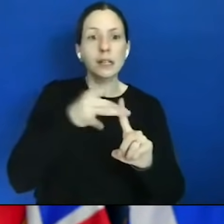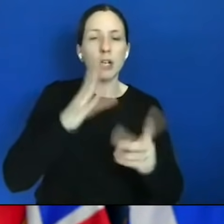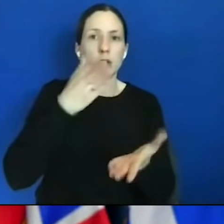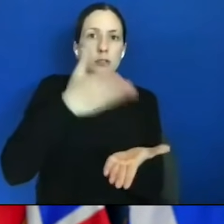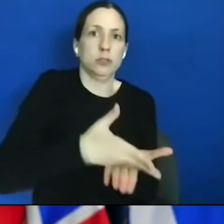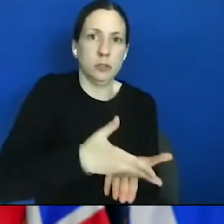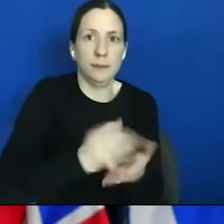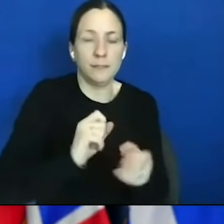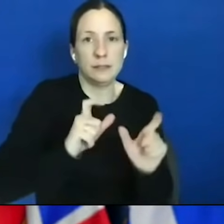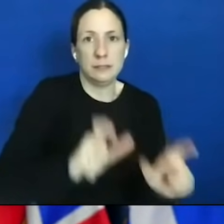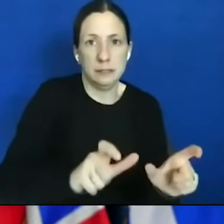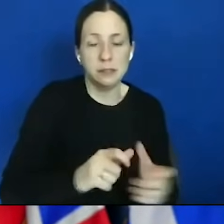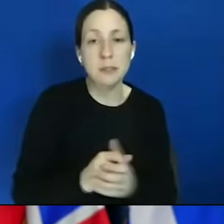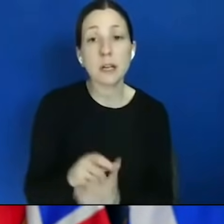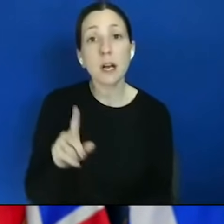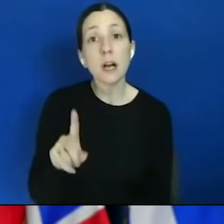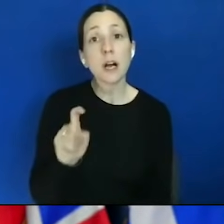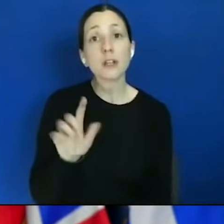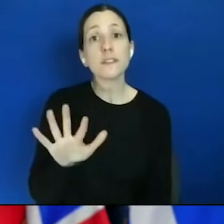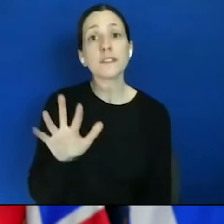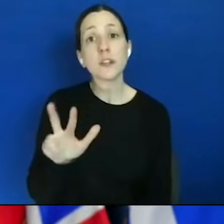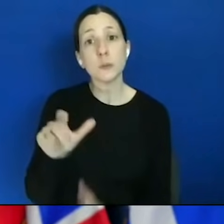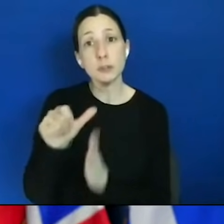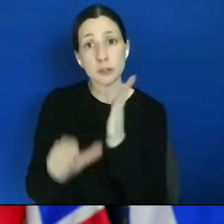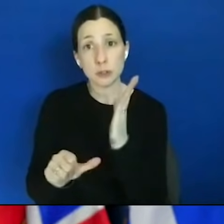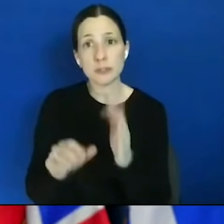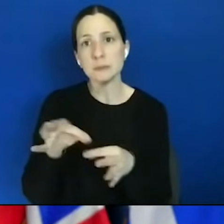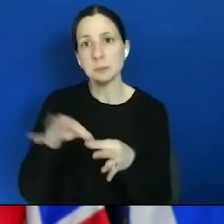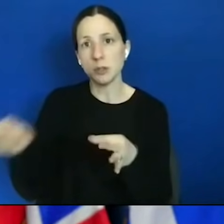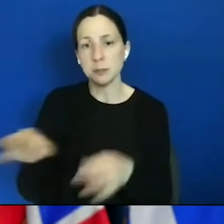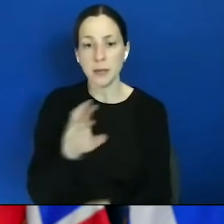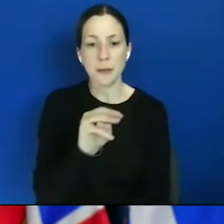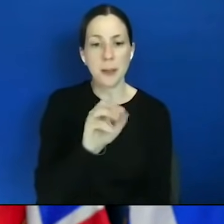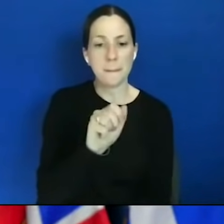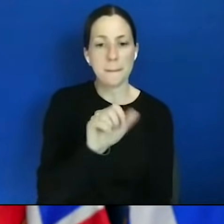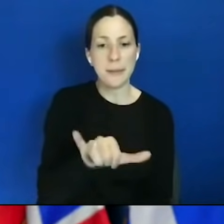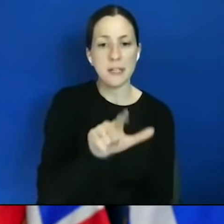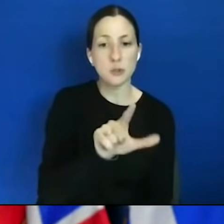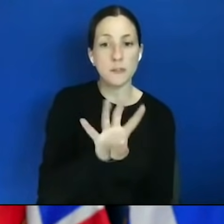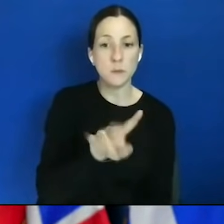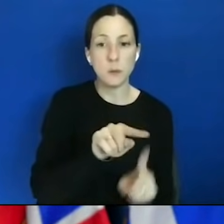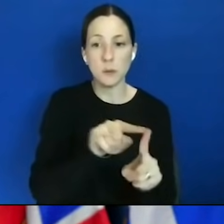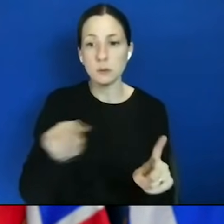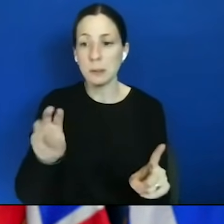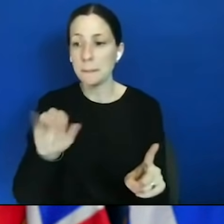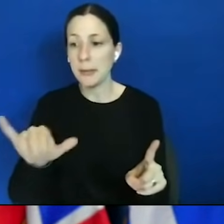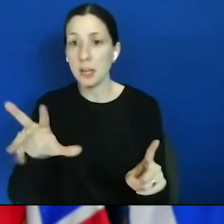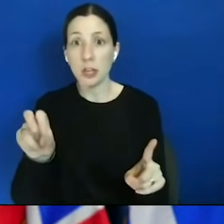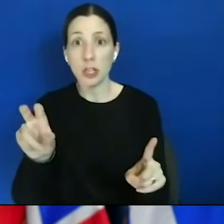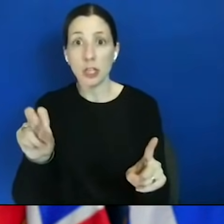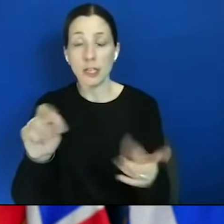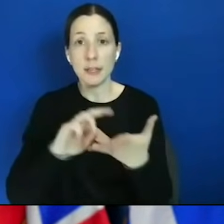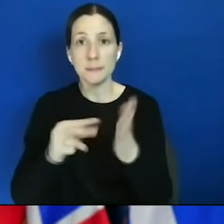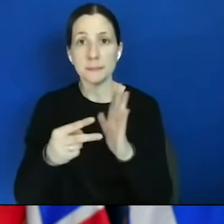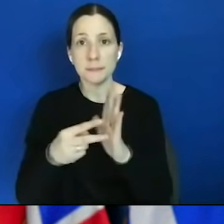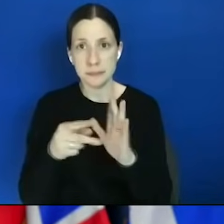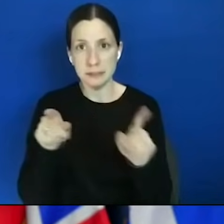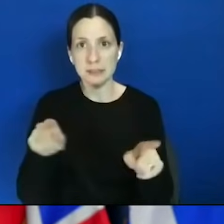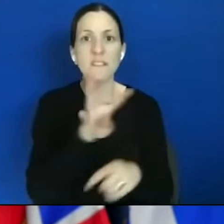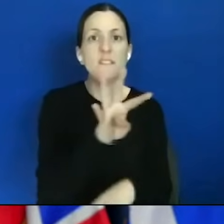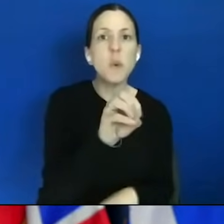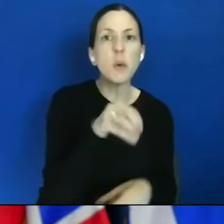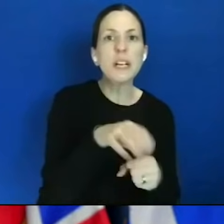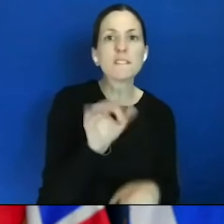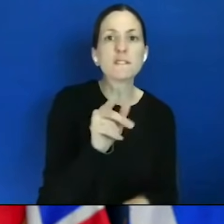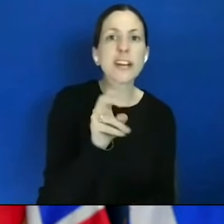also reporting that 153 surgeries were postponed from May 24th to May 30th. This means that a total, that was 40 in